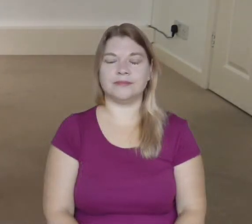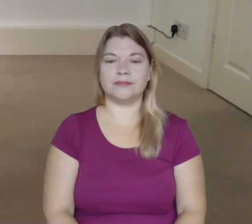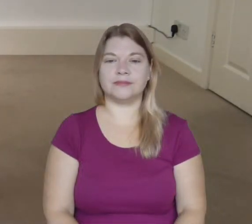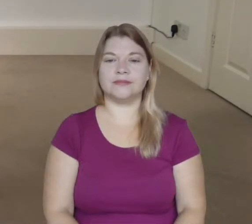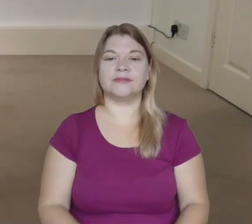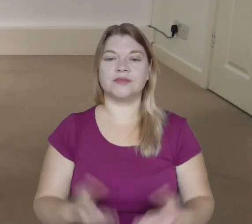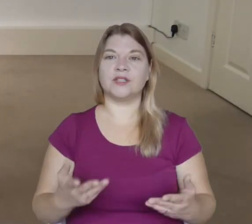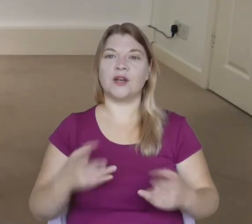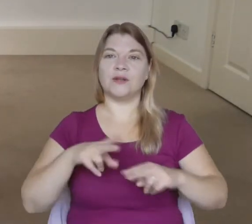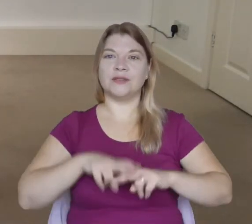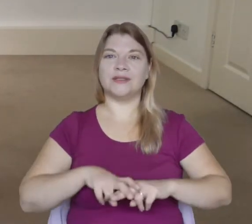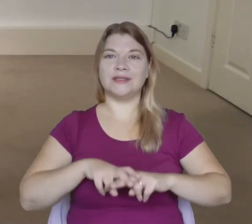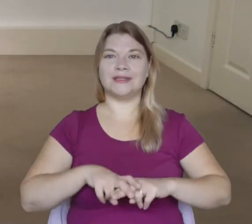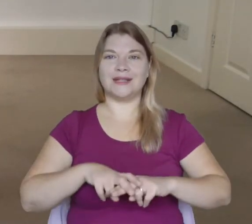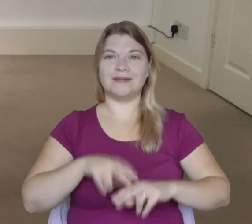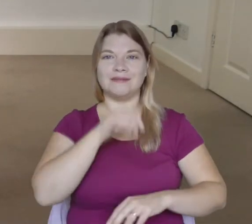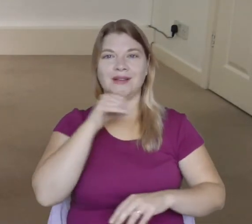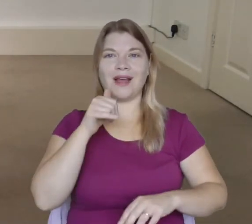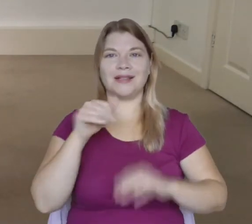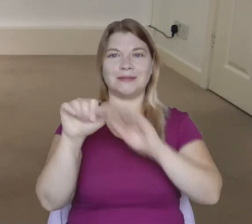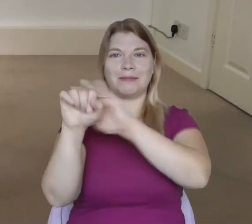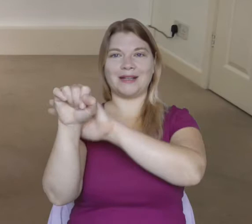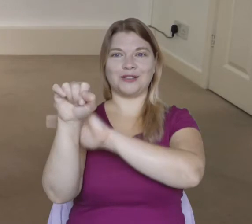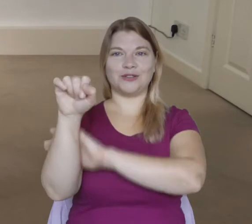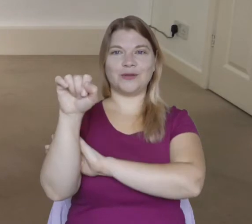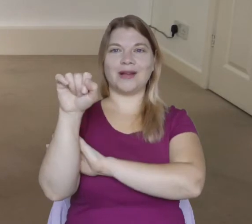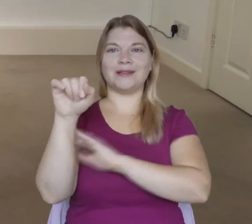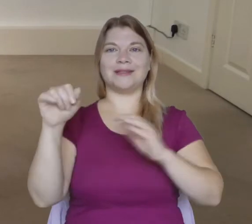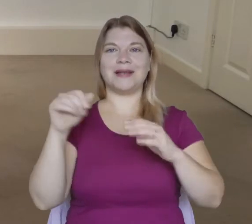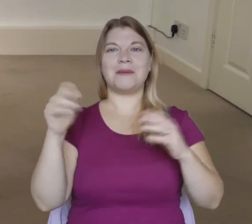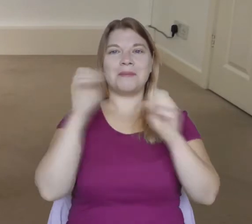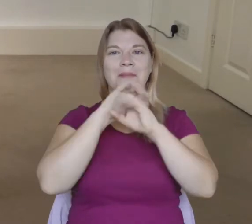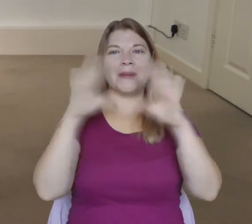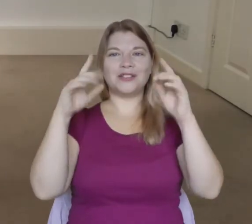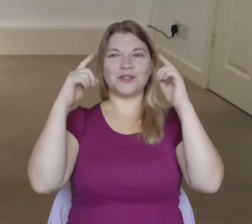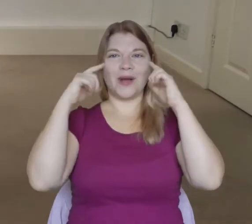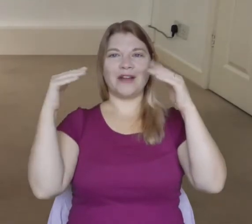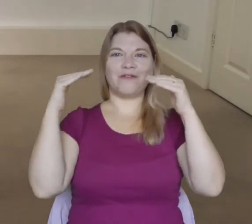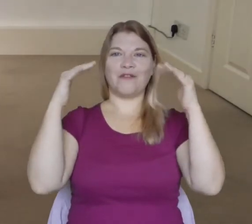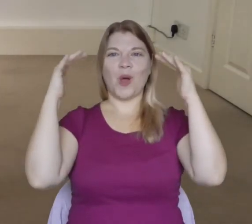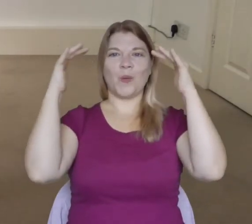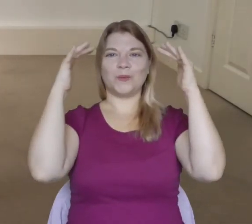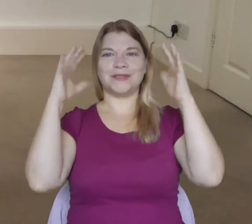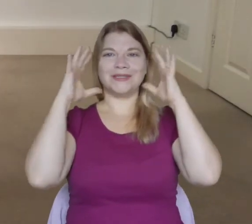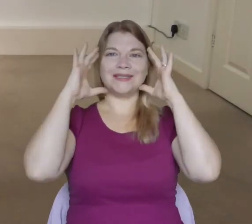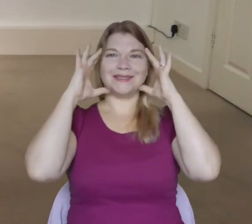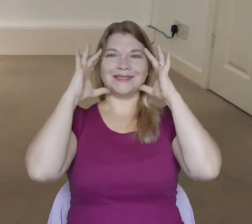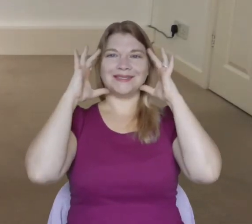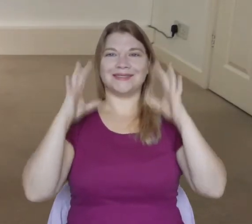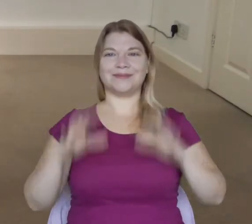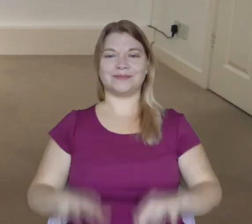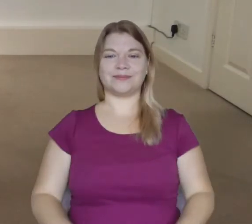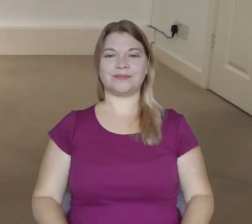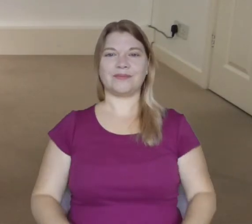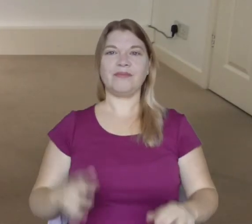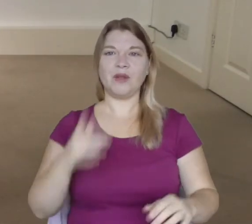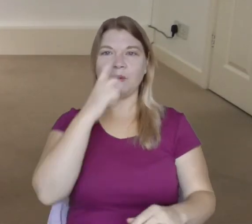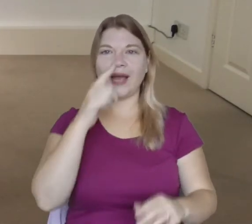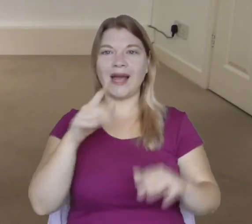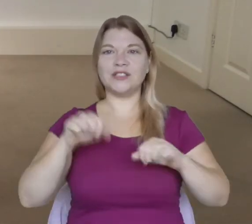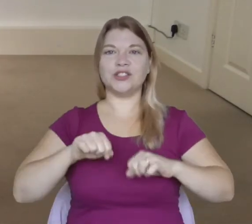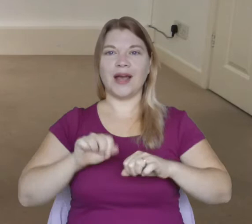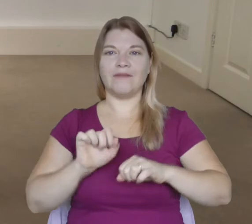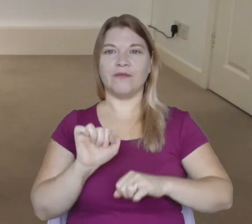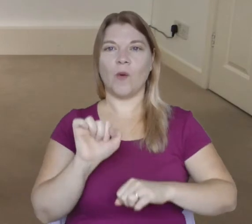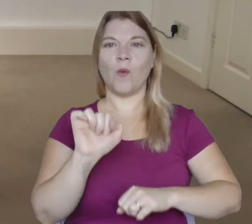So sitting nice and long in your chair, imagining your head floating up towards the ceiling, perhaps sitting quite far forwards in your chair,